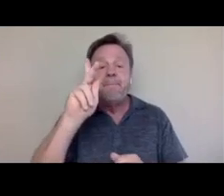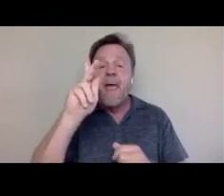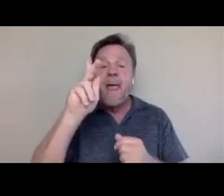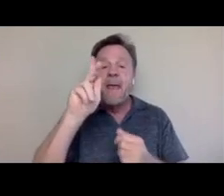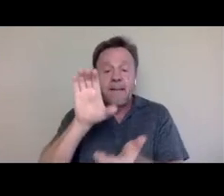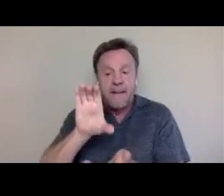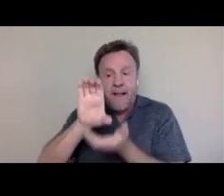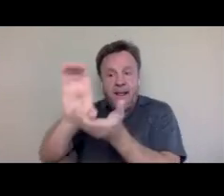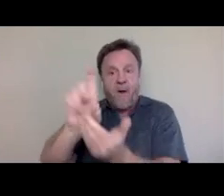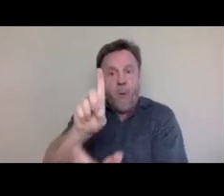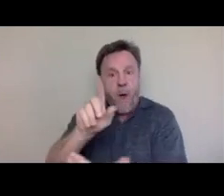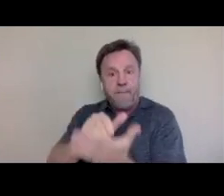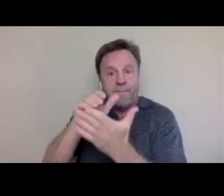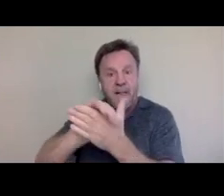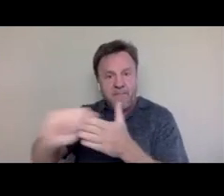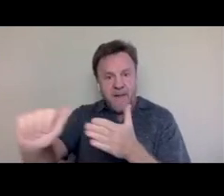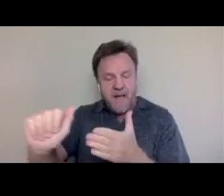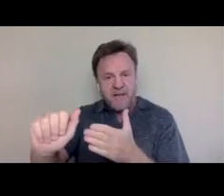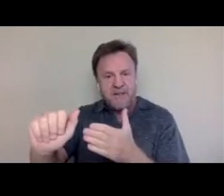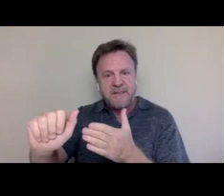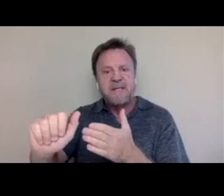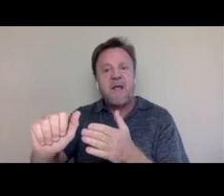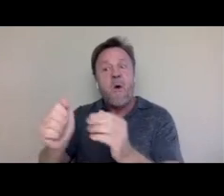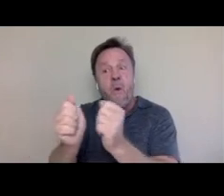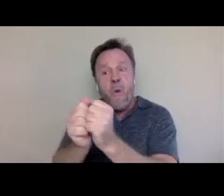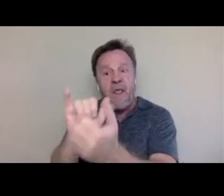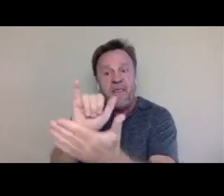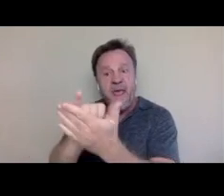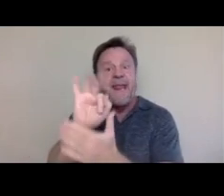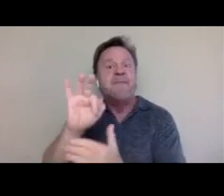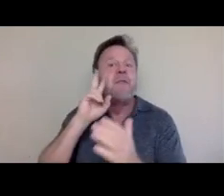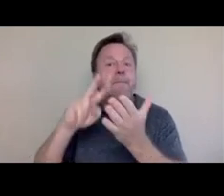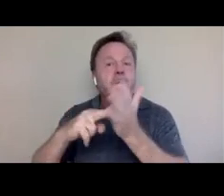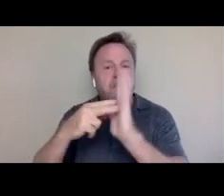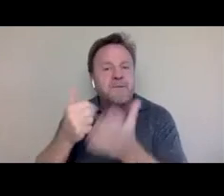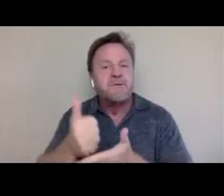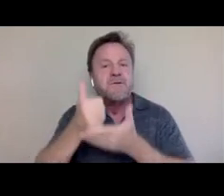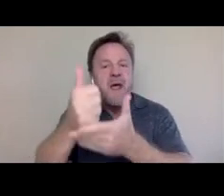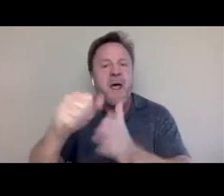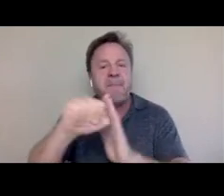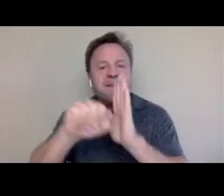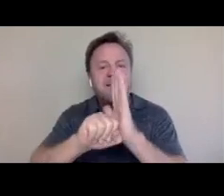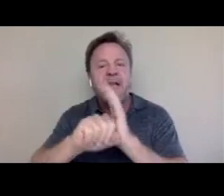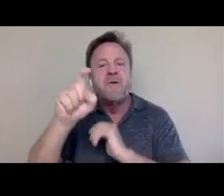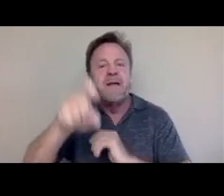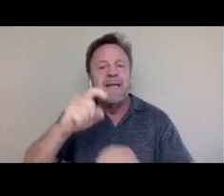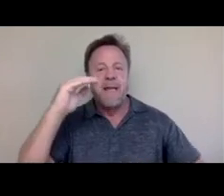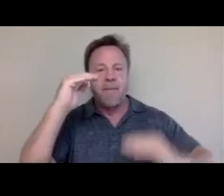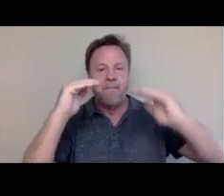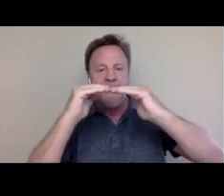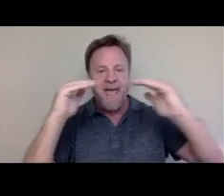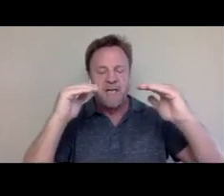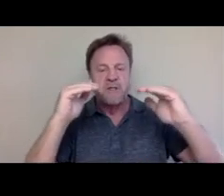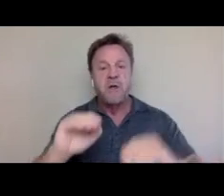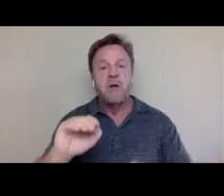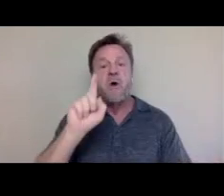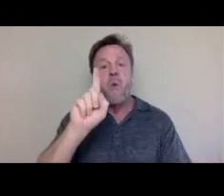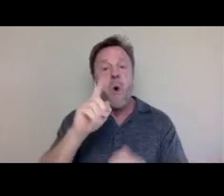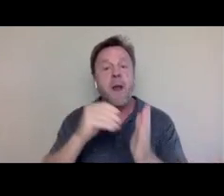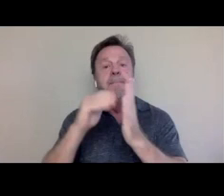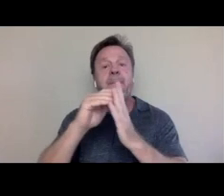$1 million, it would come with it, if its purpose was to help a state who needed a match, its $1 million could